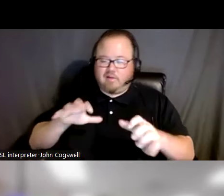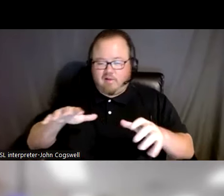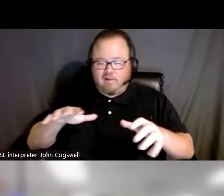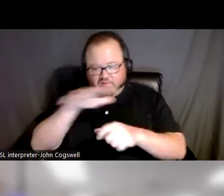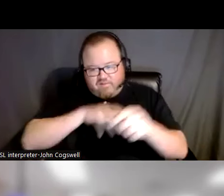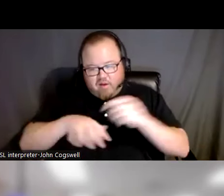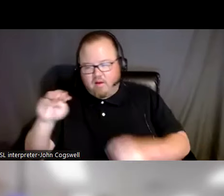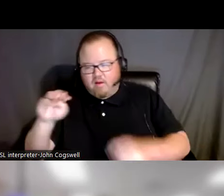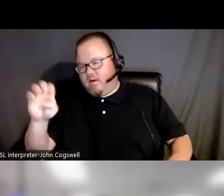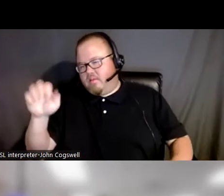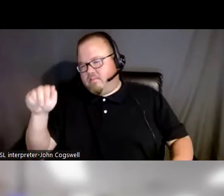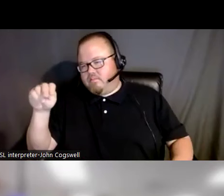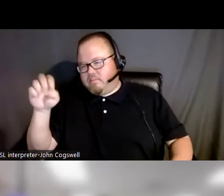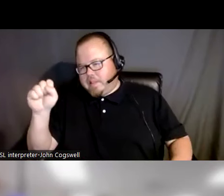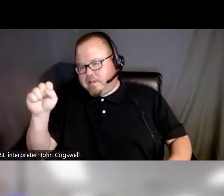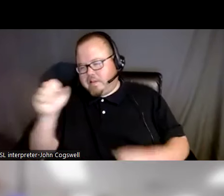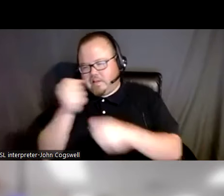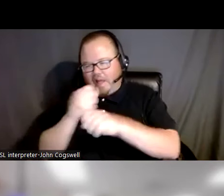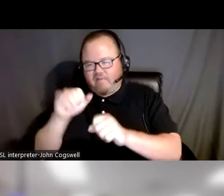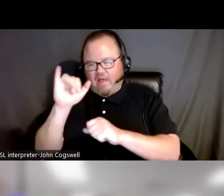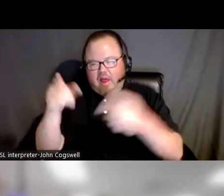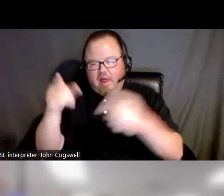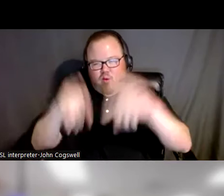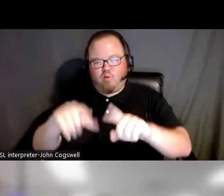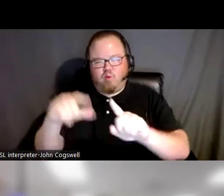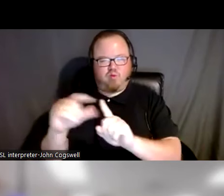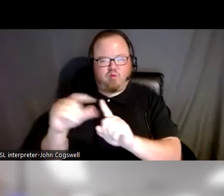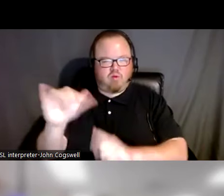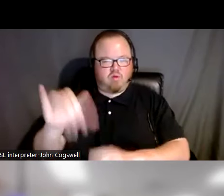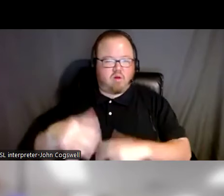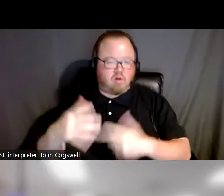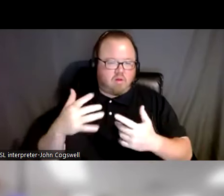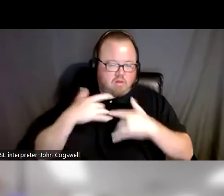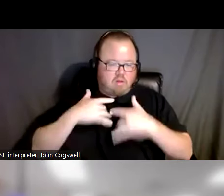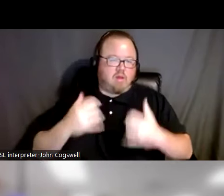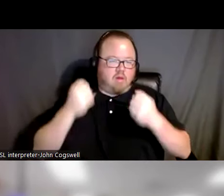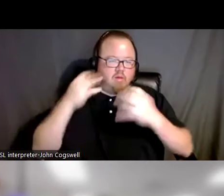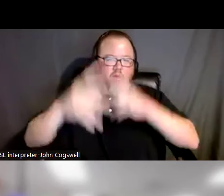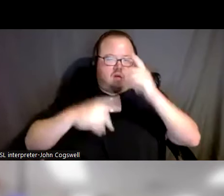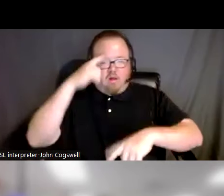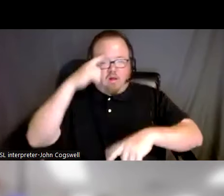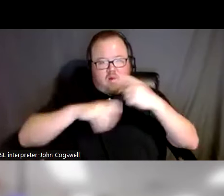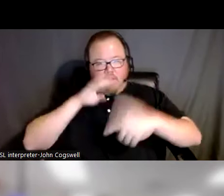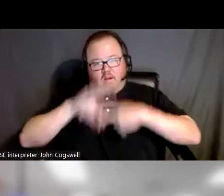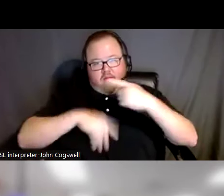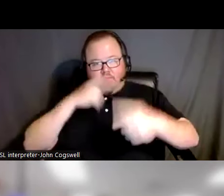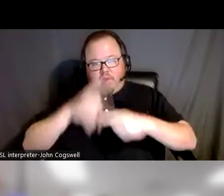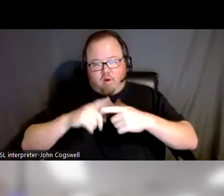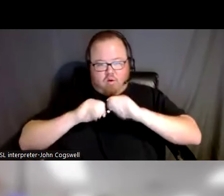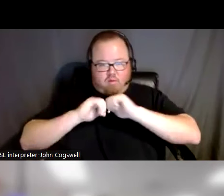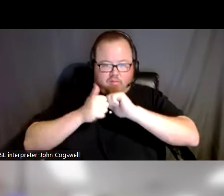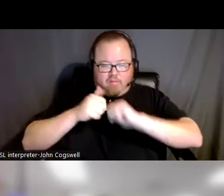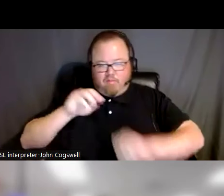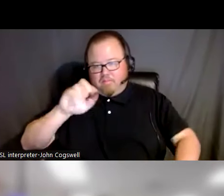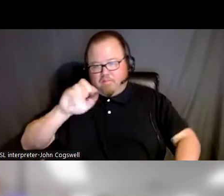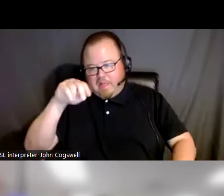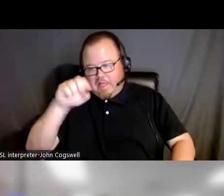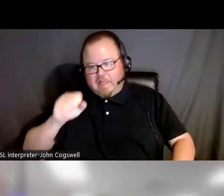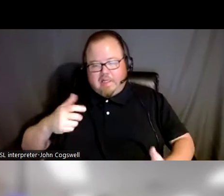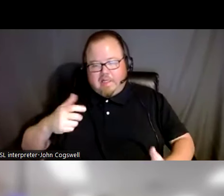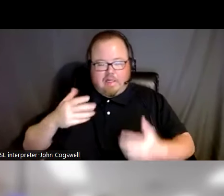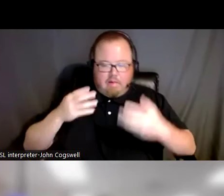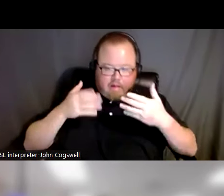safety is the agreed upon term. So with that, a lot of times people think when it comes to actual means and methods, and this is why it's so